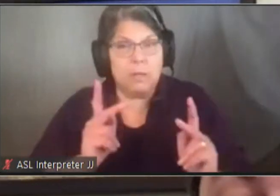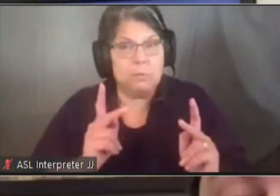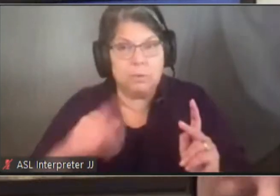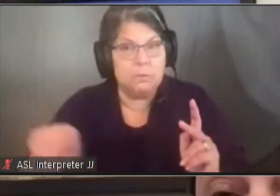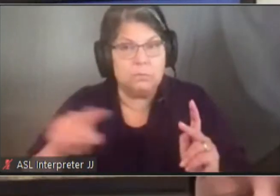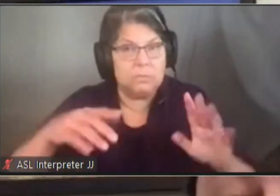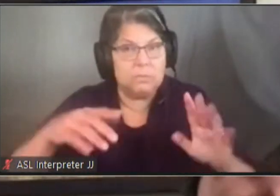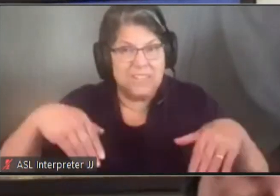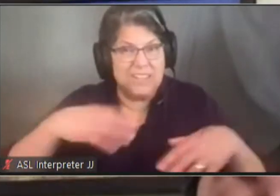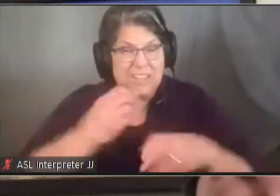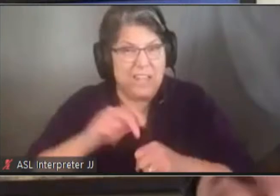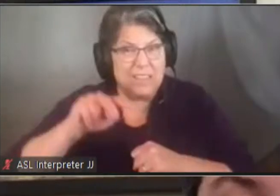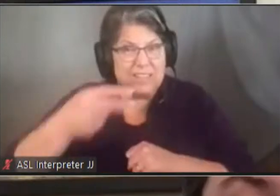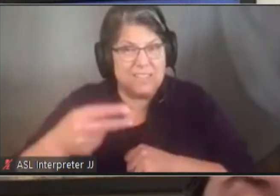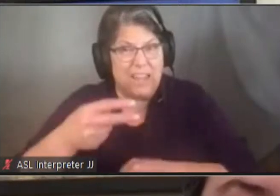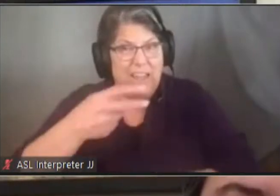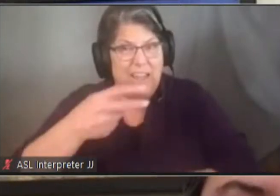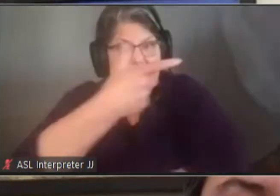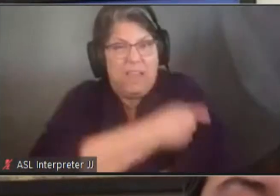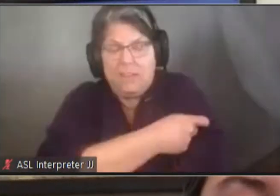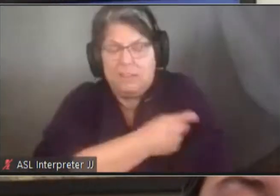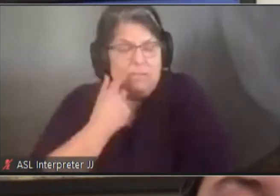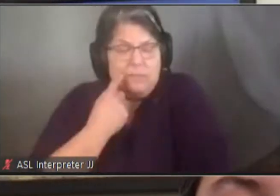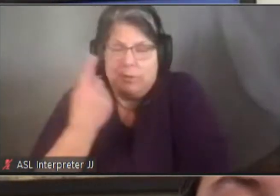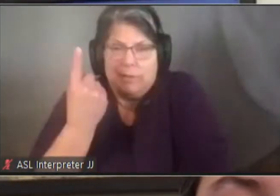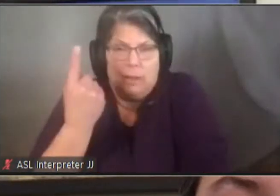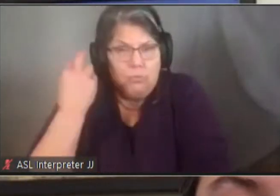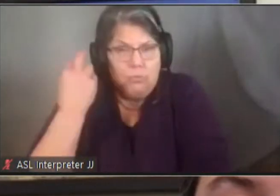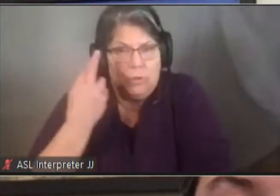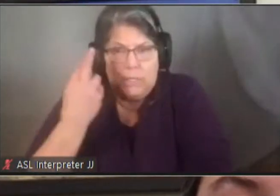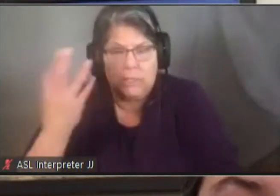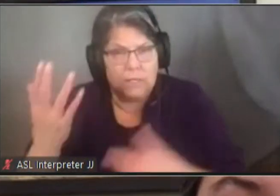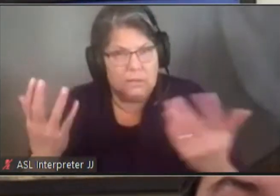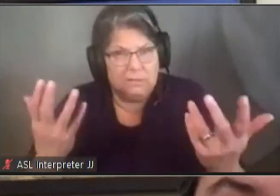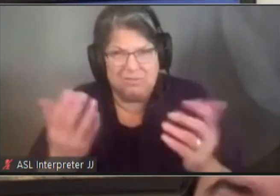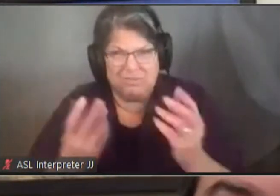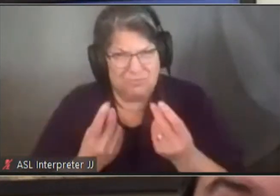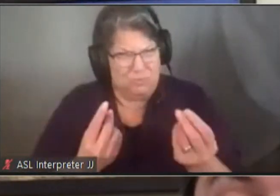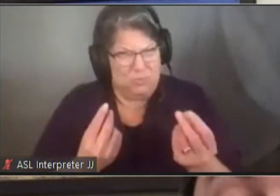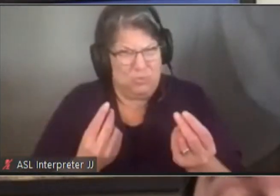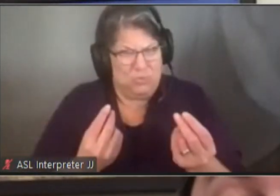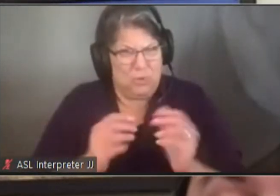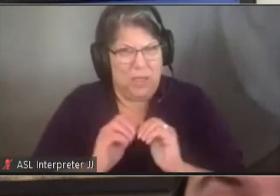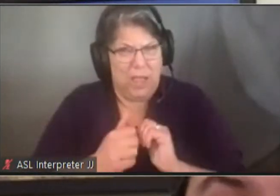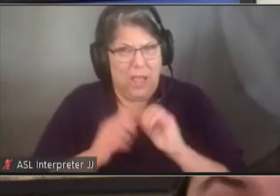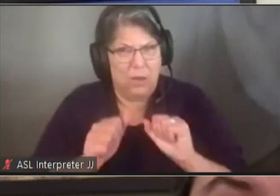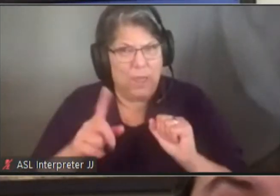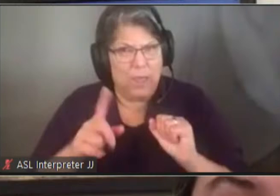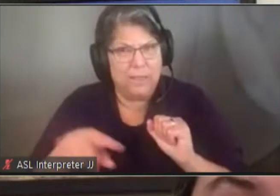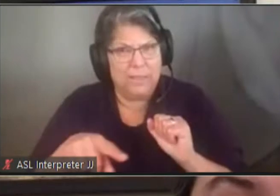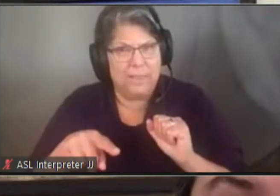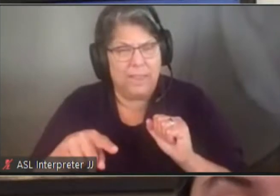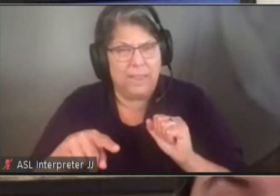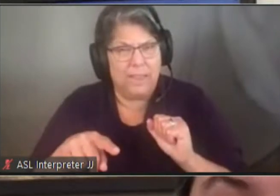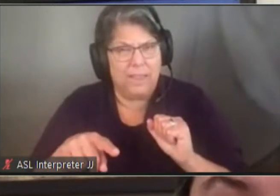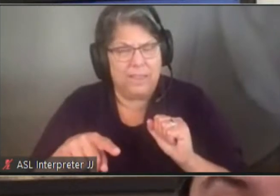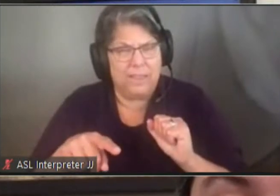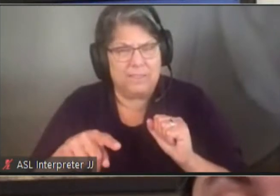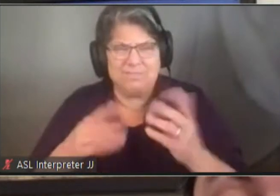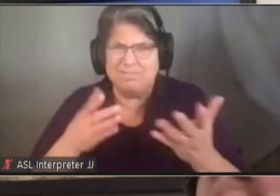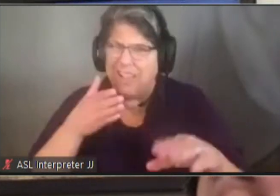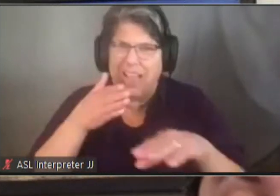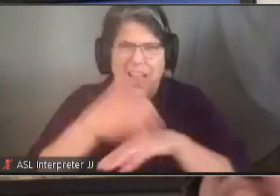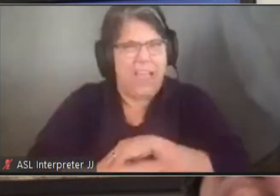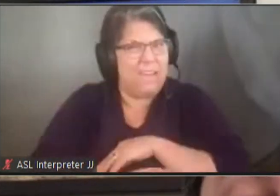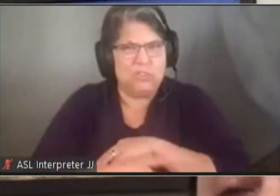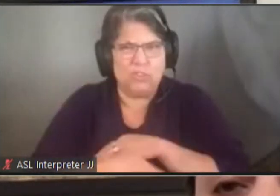the second vaccine for whatever reason, how can they after time has passed for